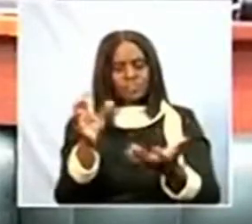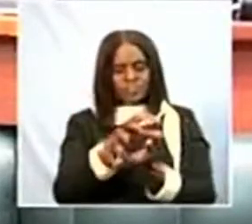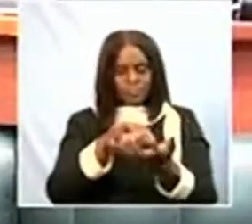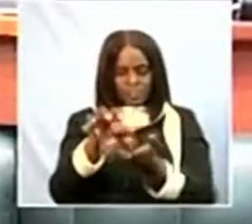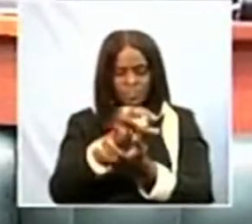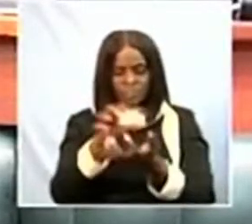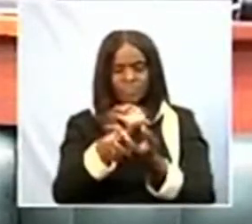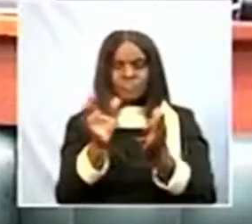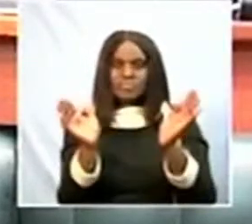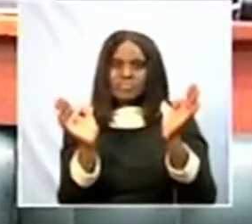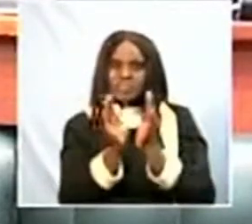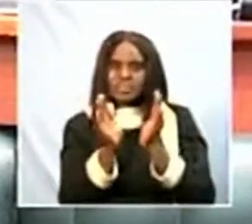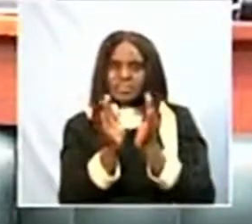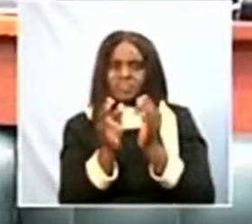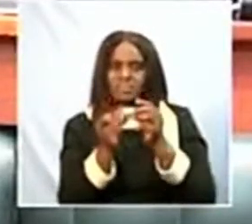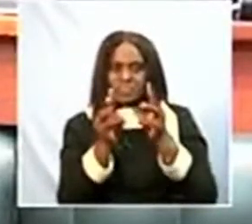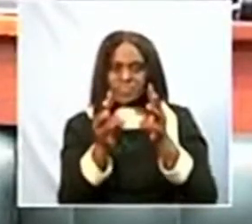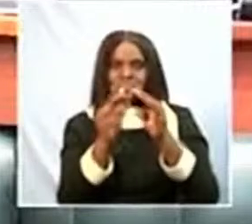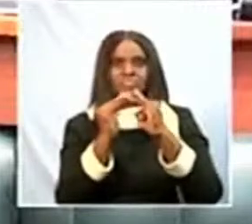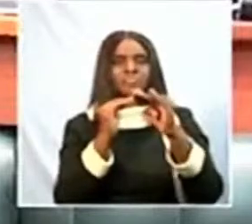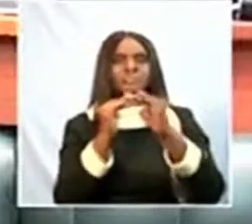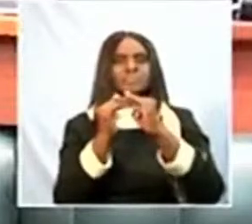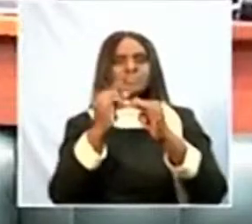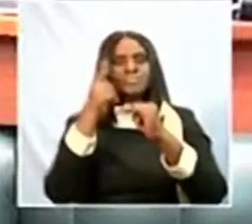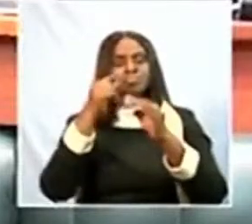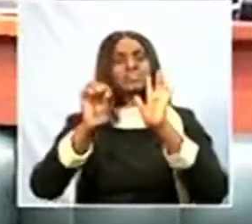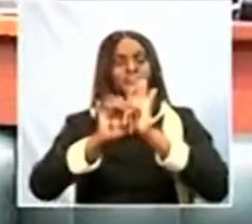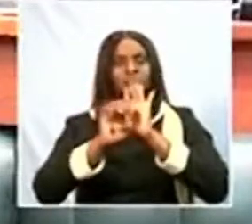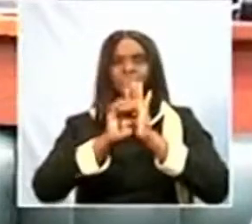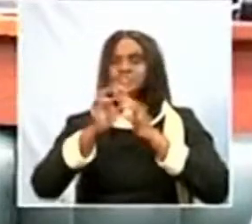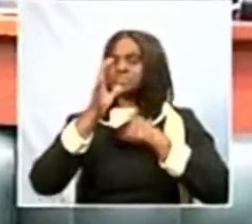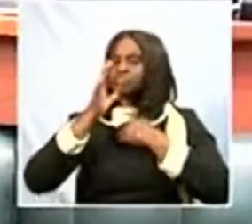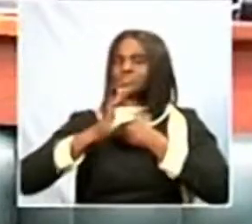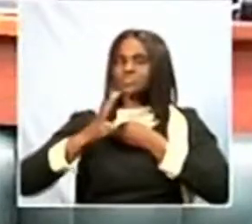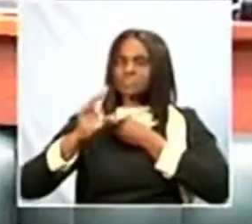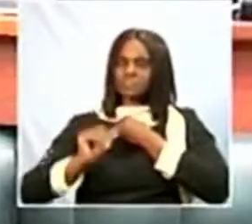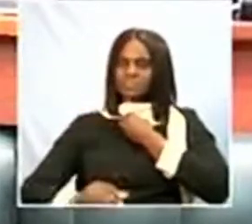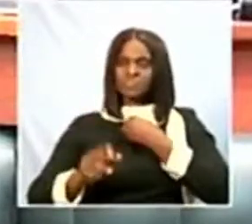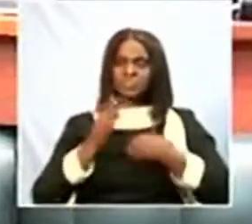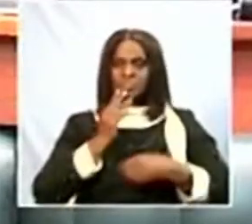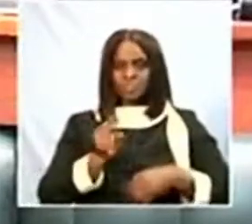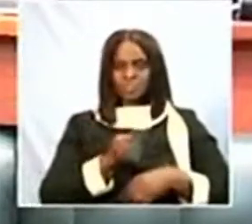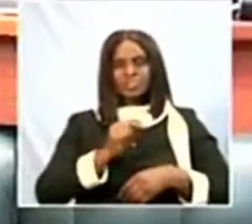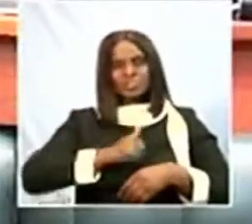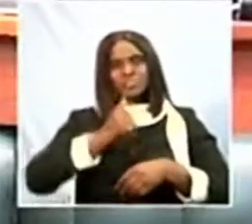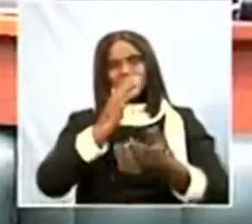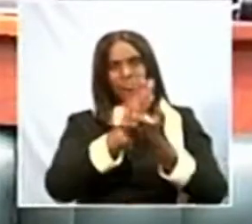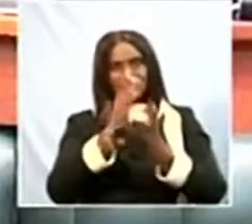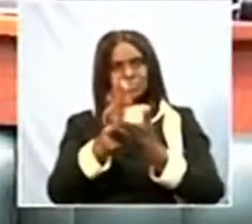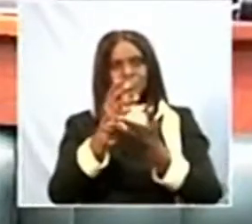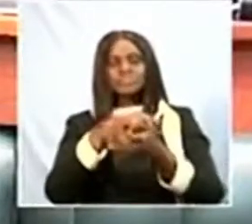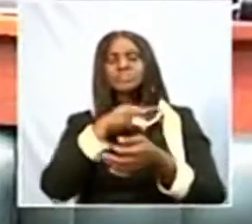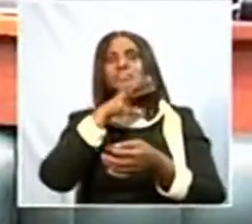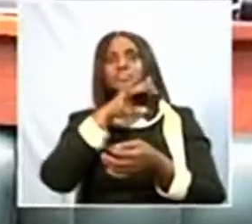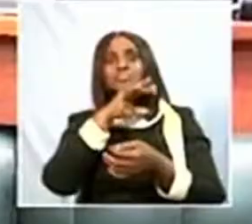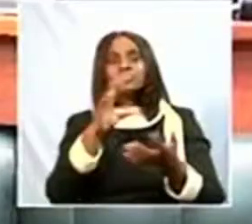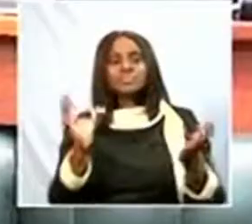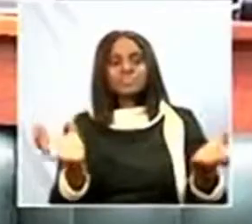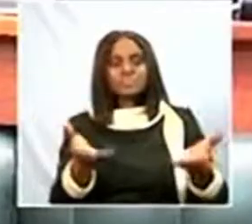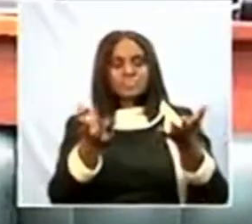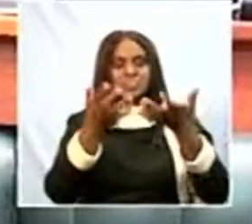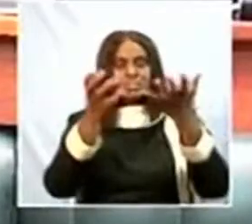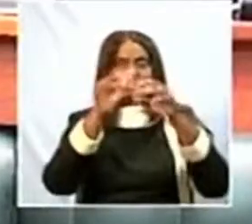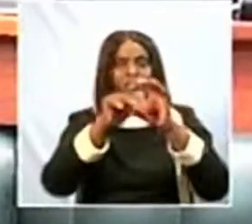on small-scale levels. For example, Madam Speaker, let us prevent dust collection bins in each and